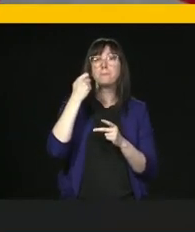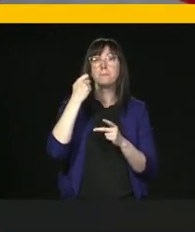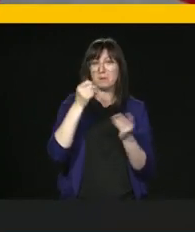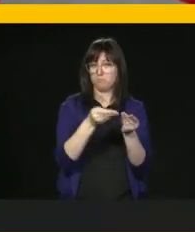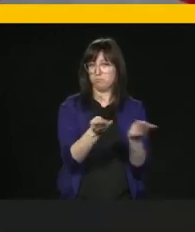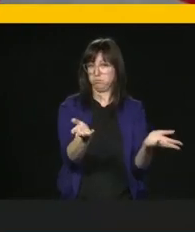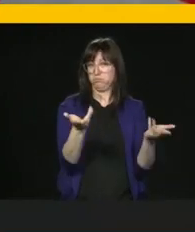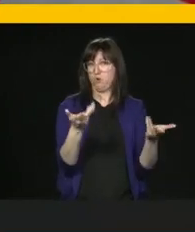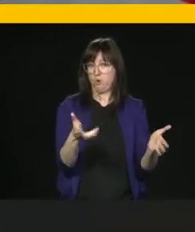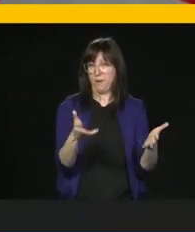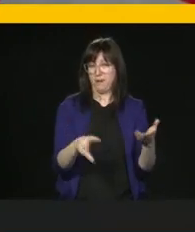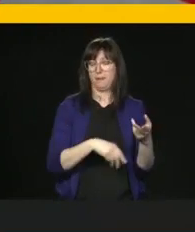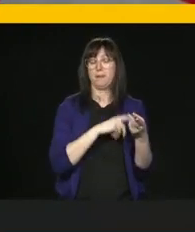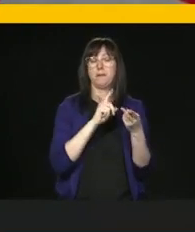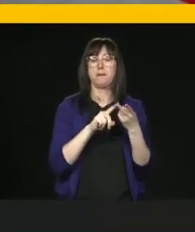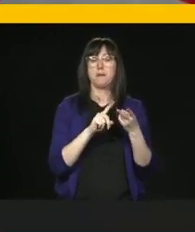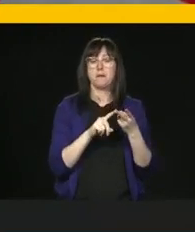as